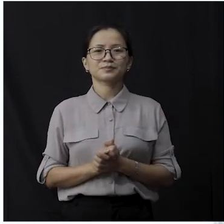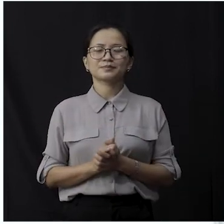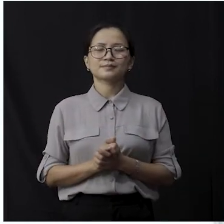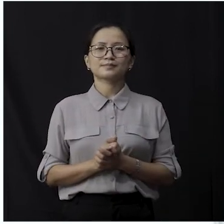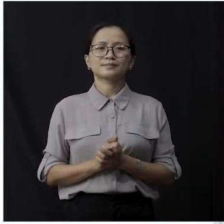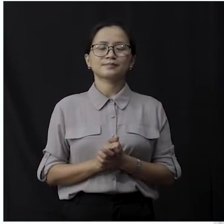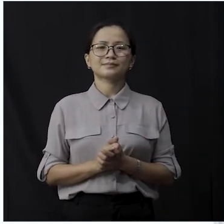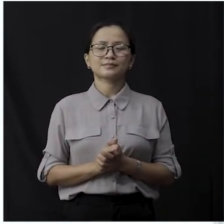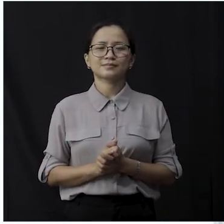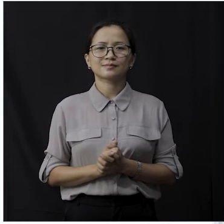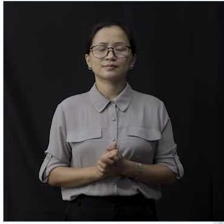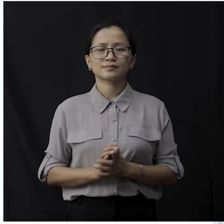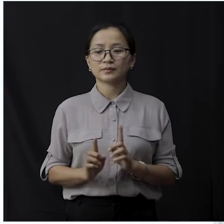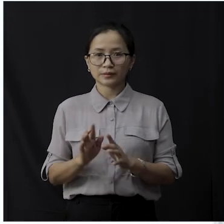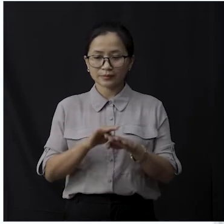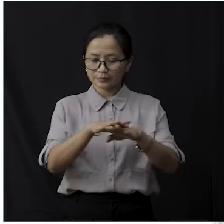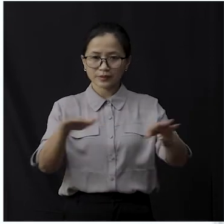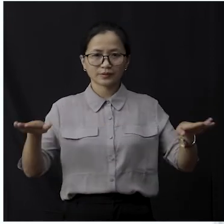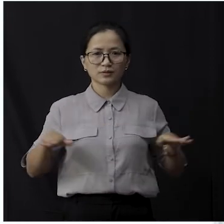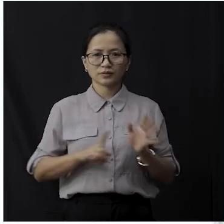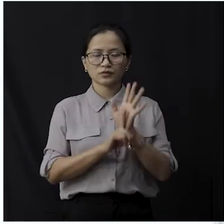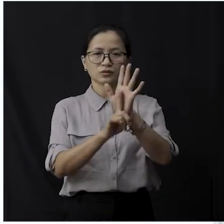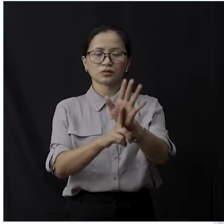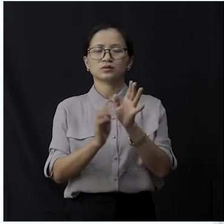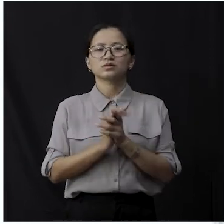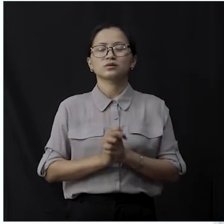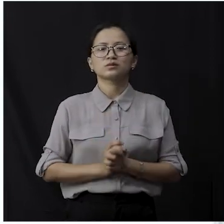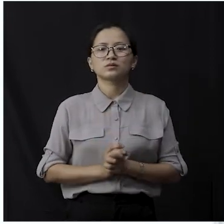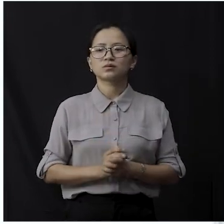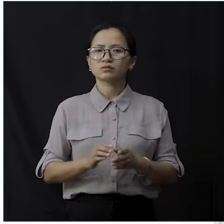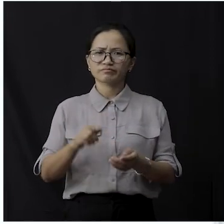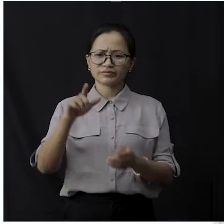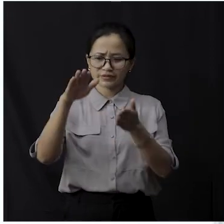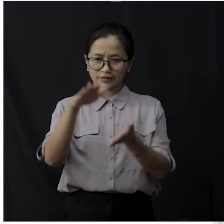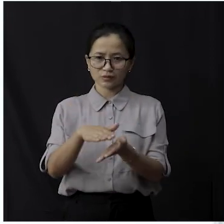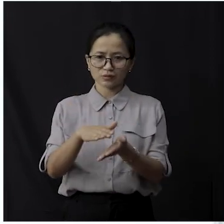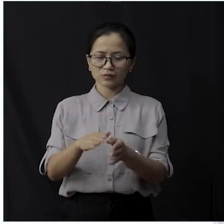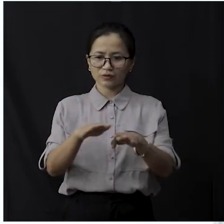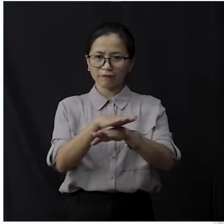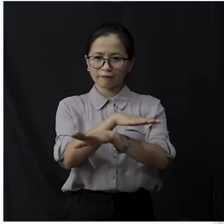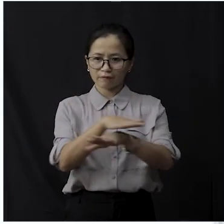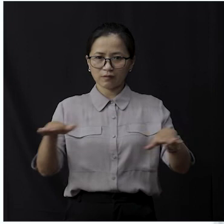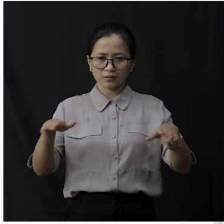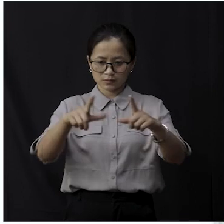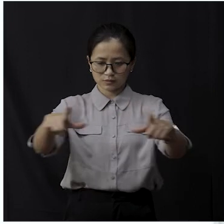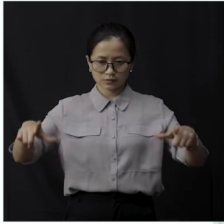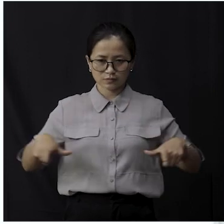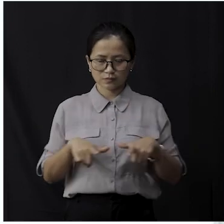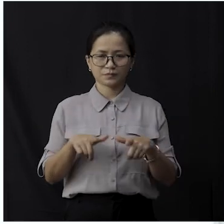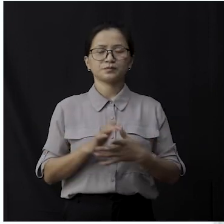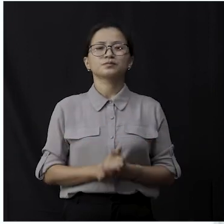Now students, plain, as I have shown you, it is the low flat lands.